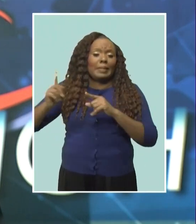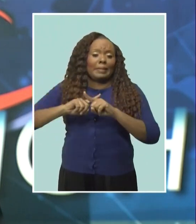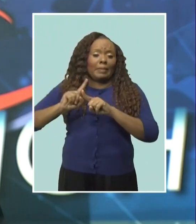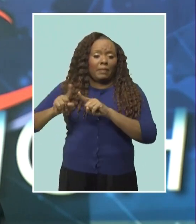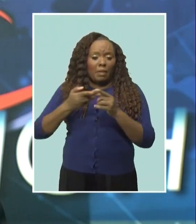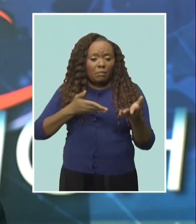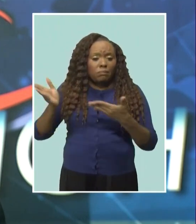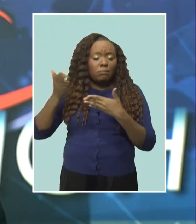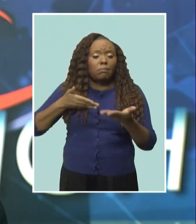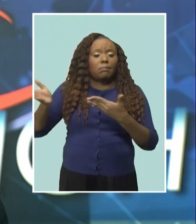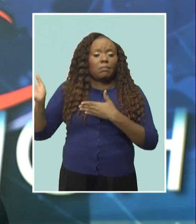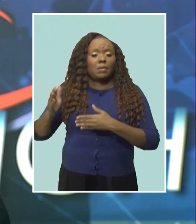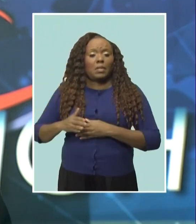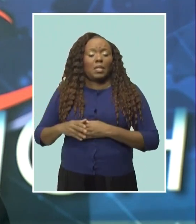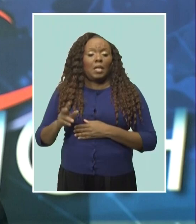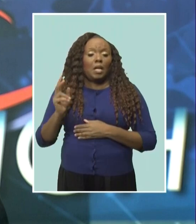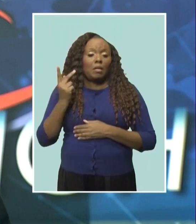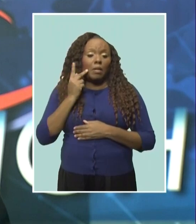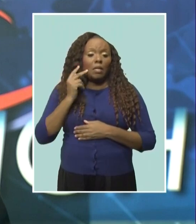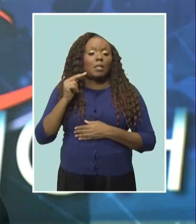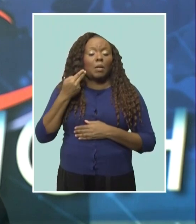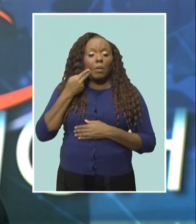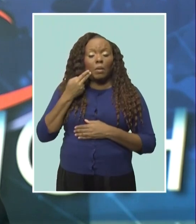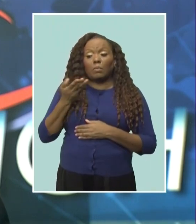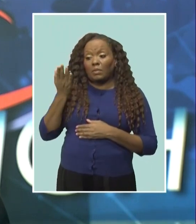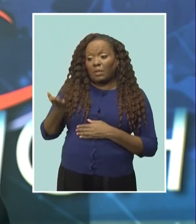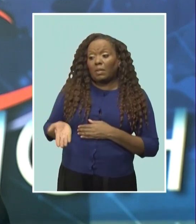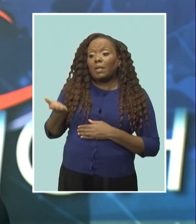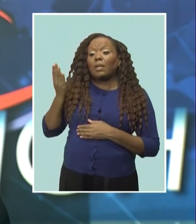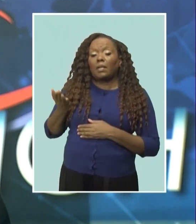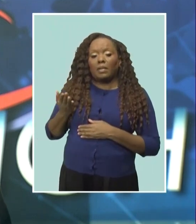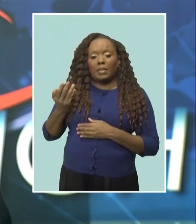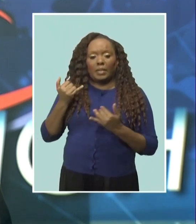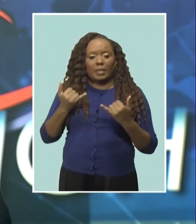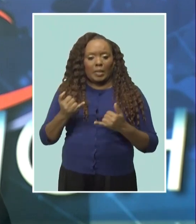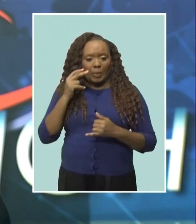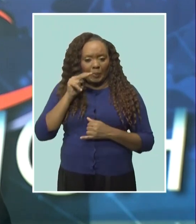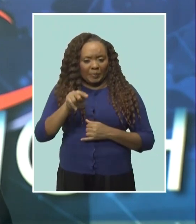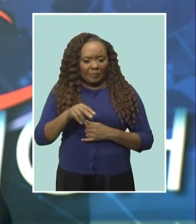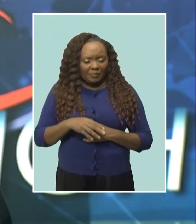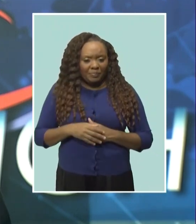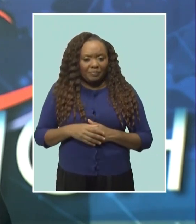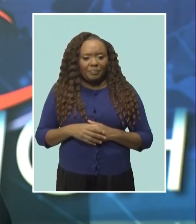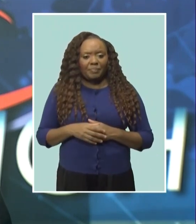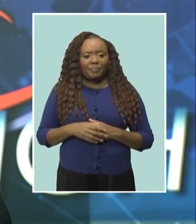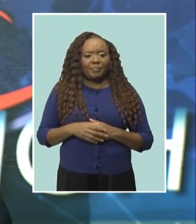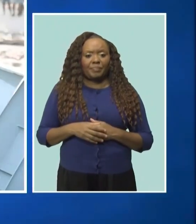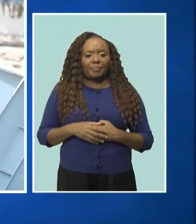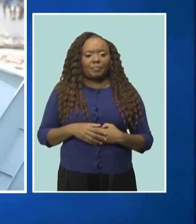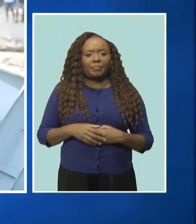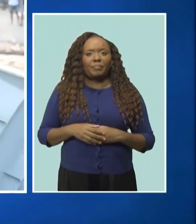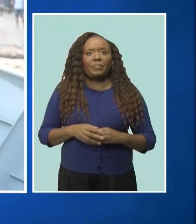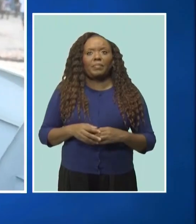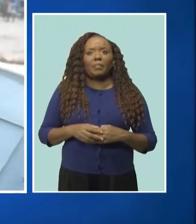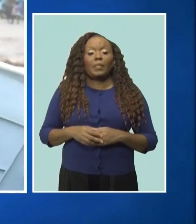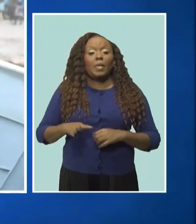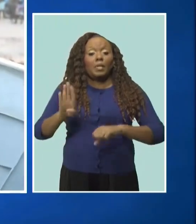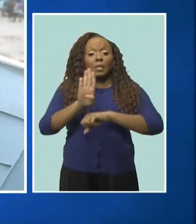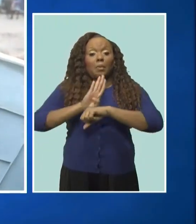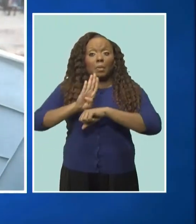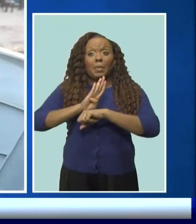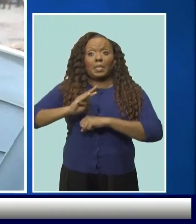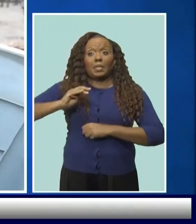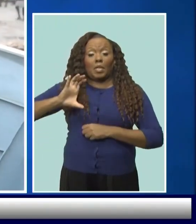evening, delivered by the Barbados Coast Guard. Crystal Hoyt was there and filed this report. The Barbados Coast Guard